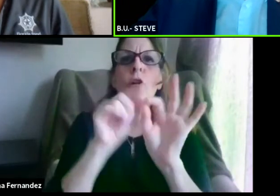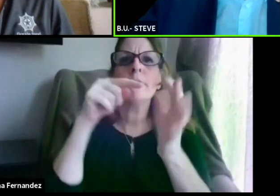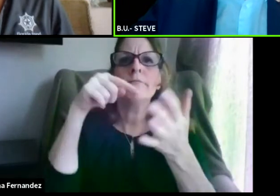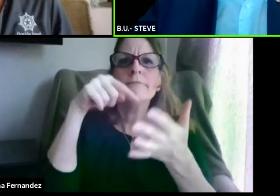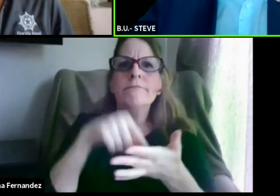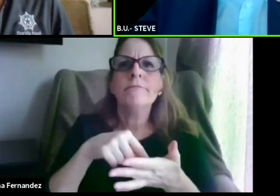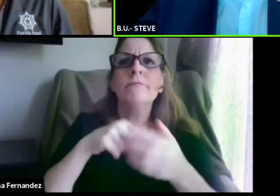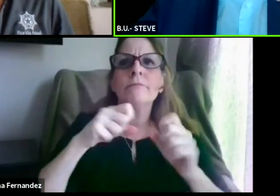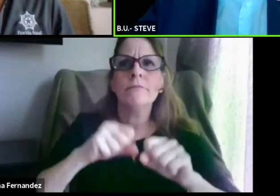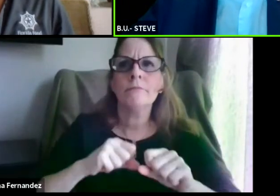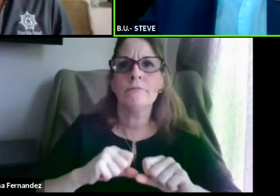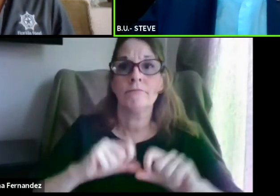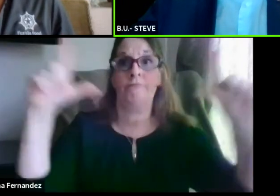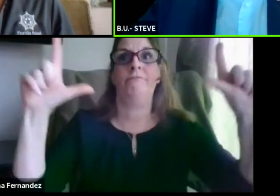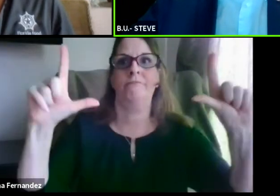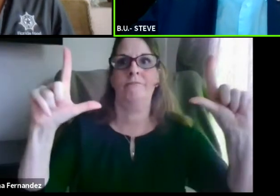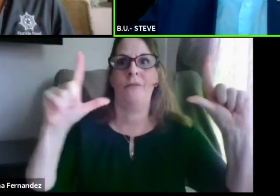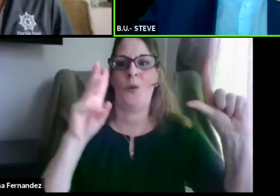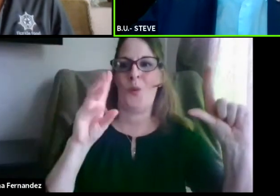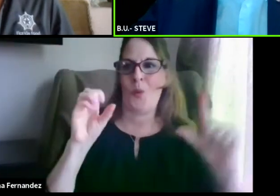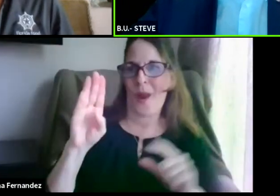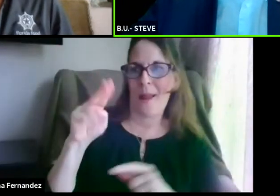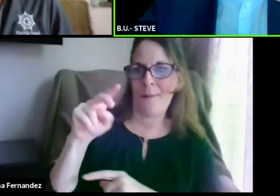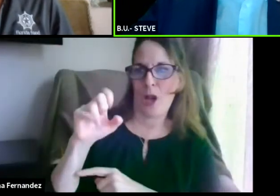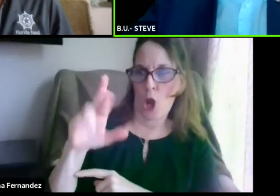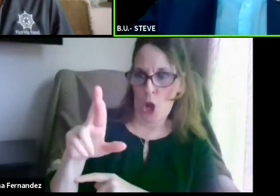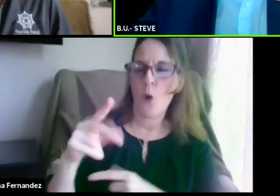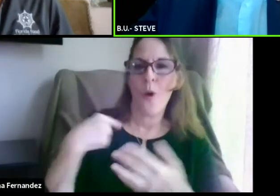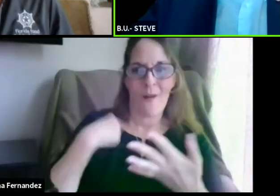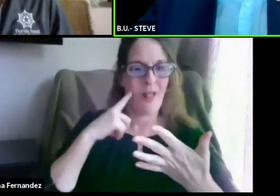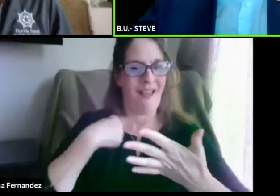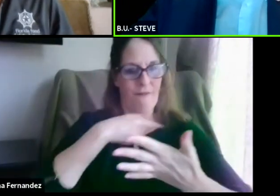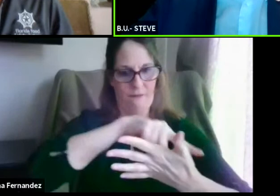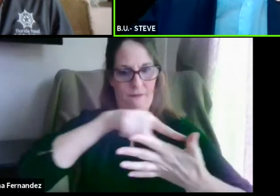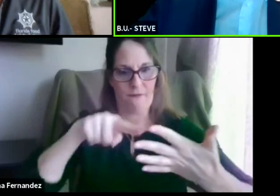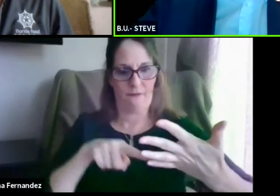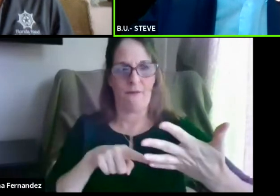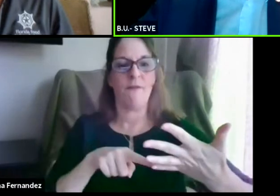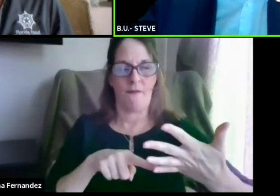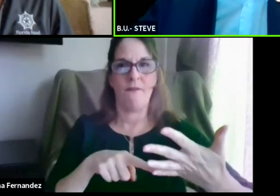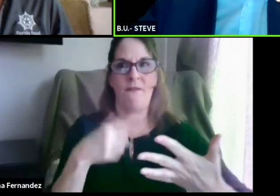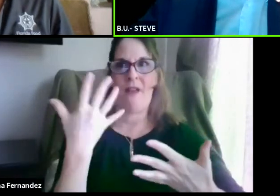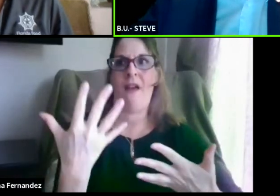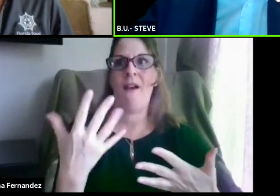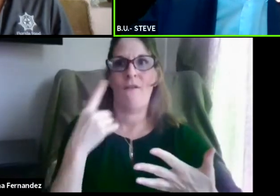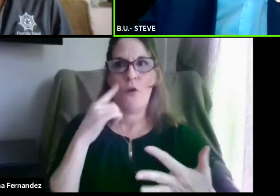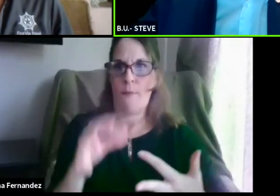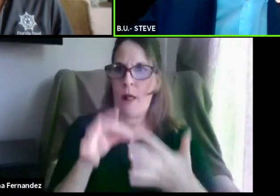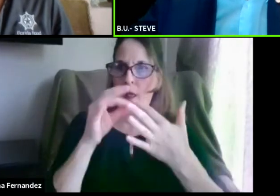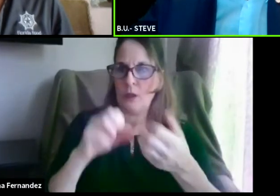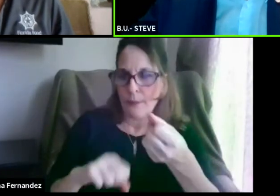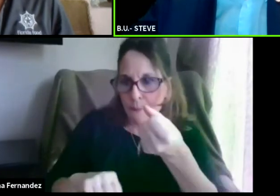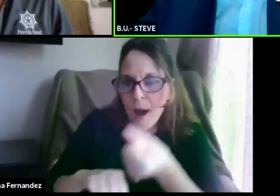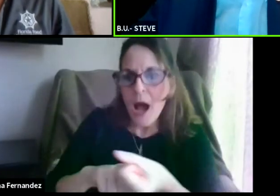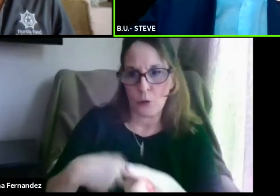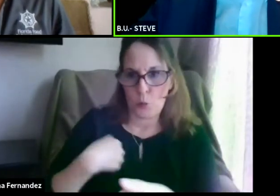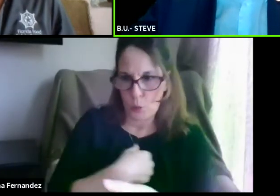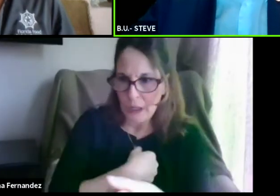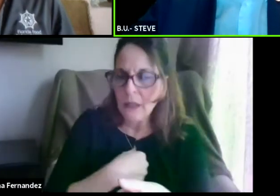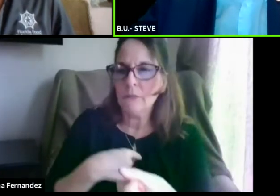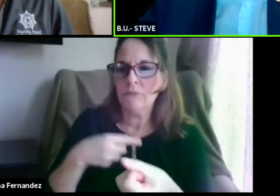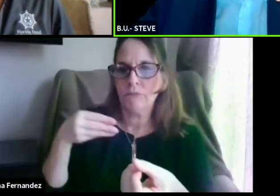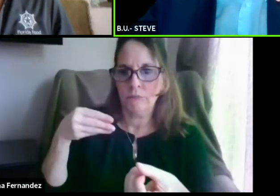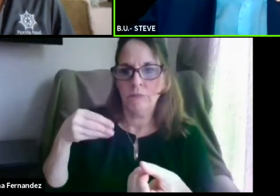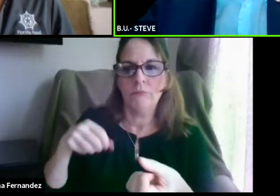is the second webinar of a series of five that will be exclusively sponsored or supporting.